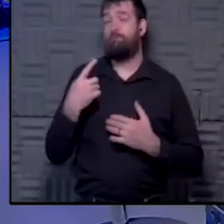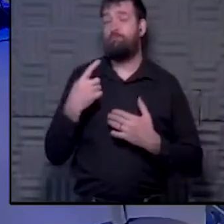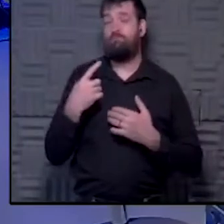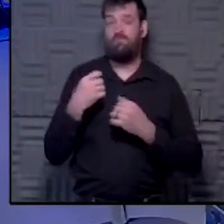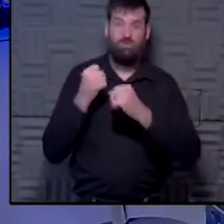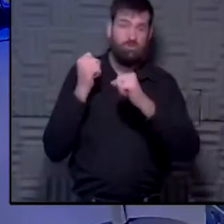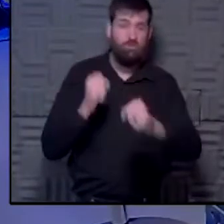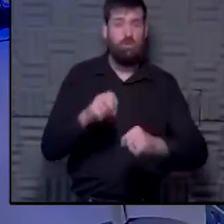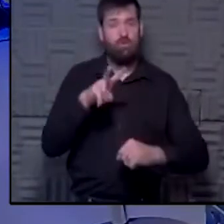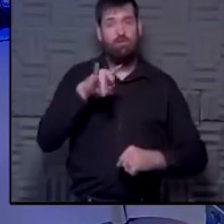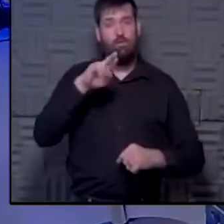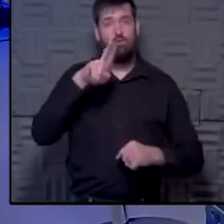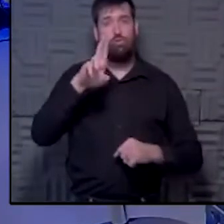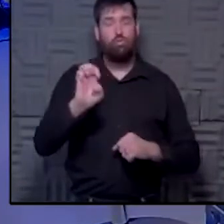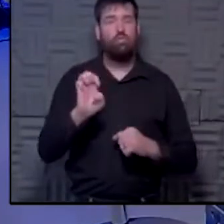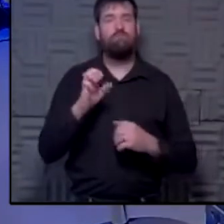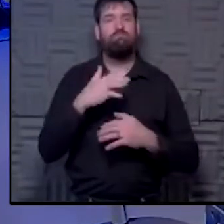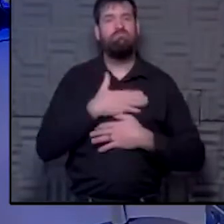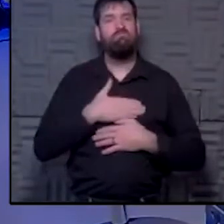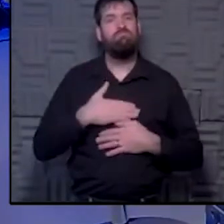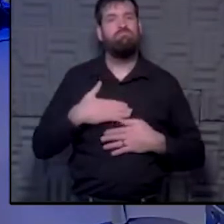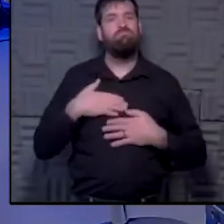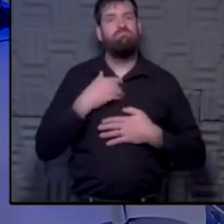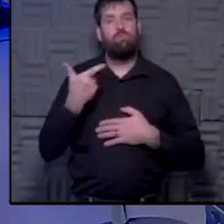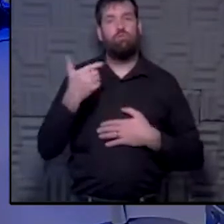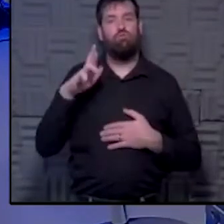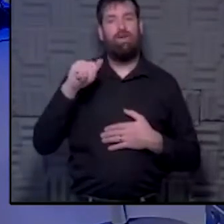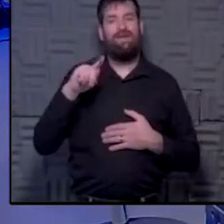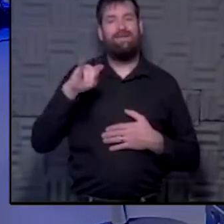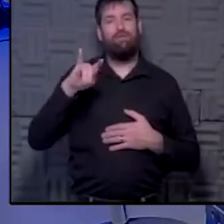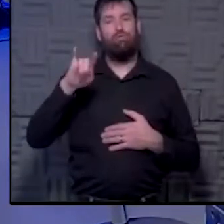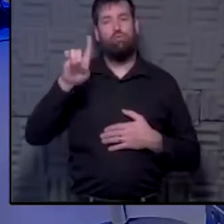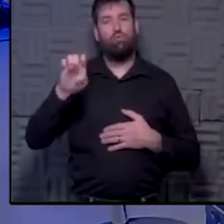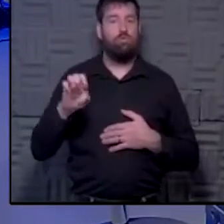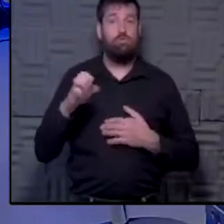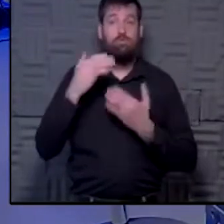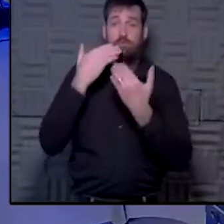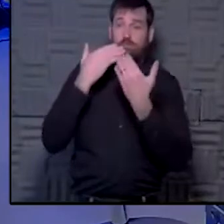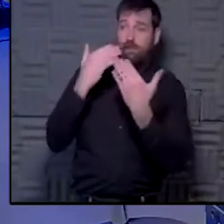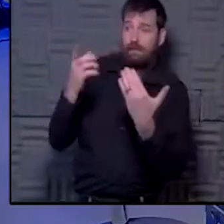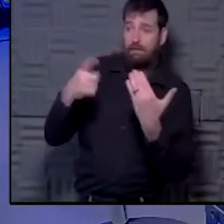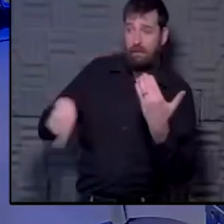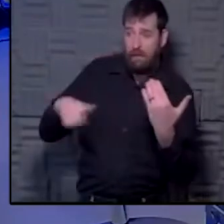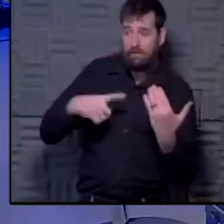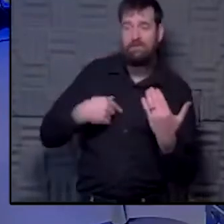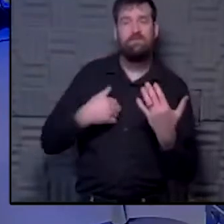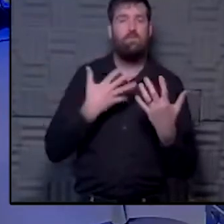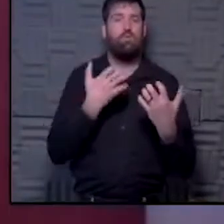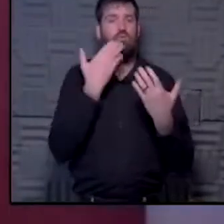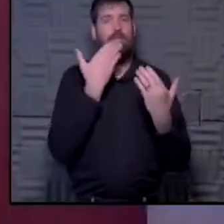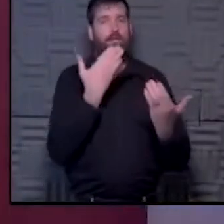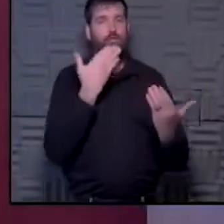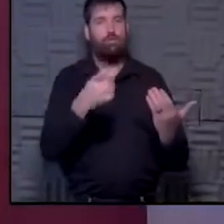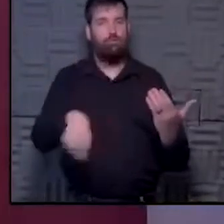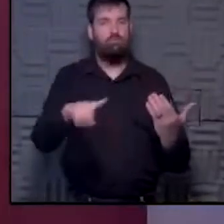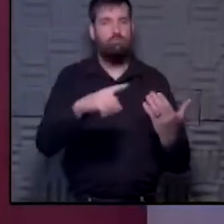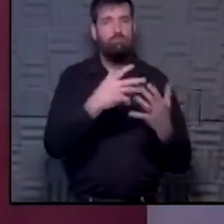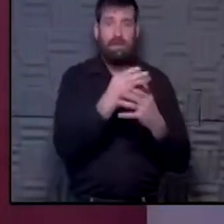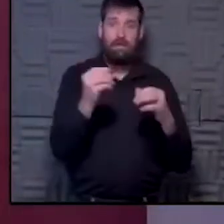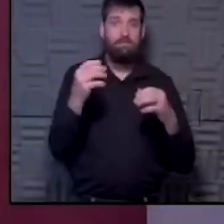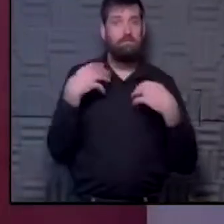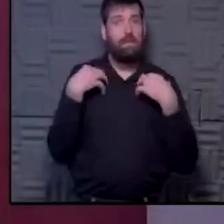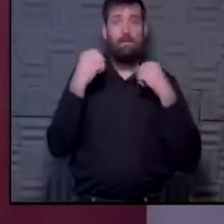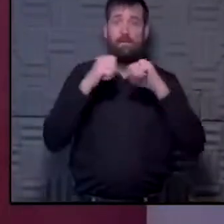strongest virtues is gratitude. And so you thanked us. I want to thank you and the system,